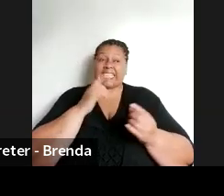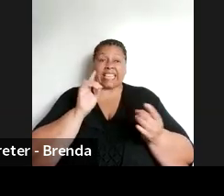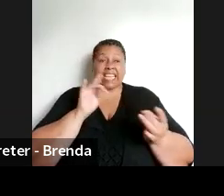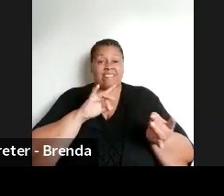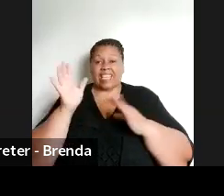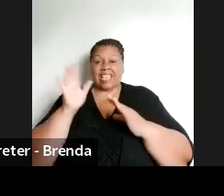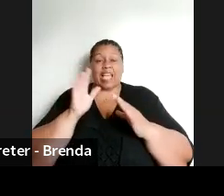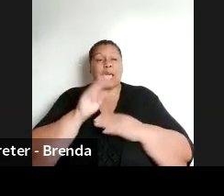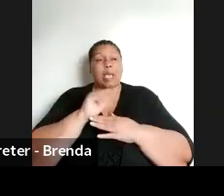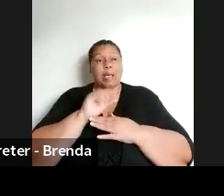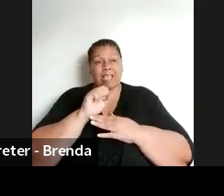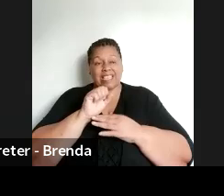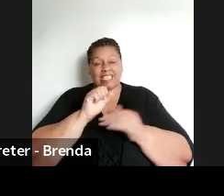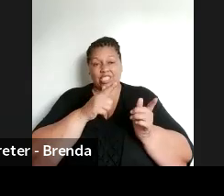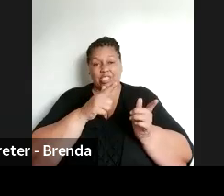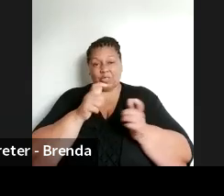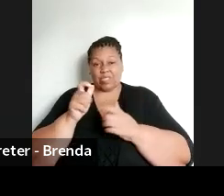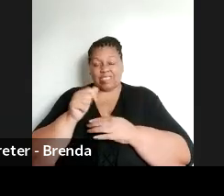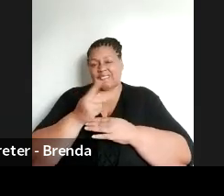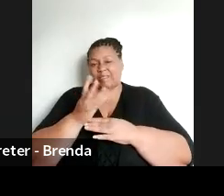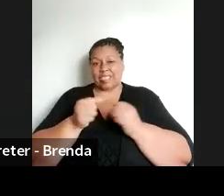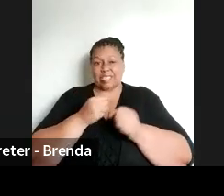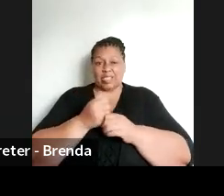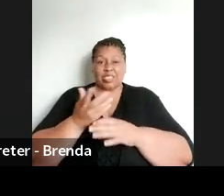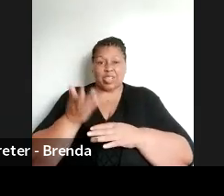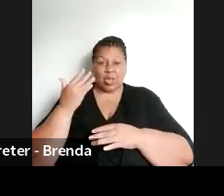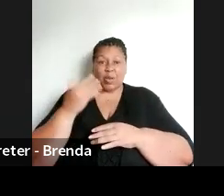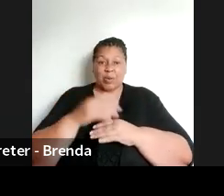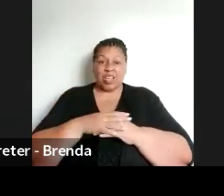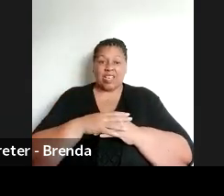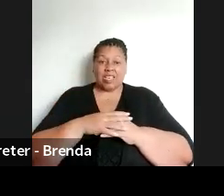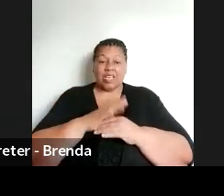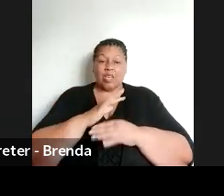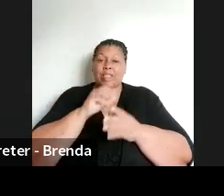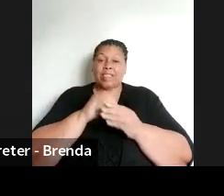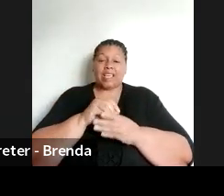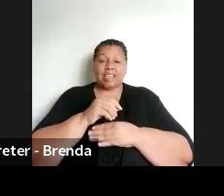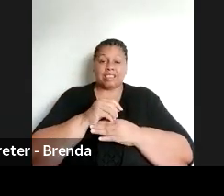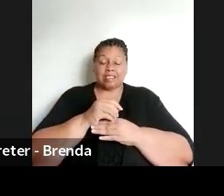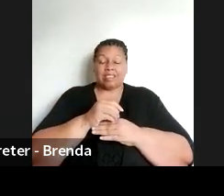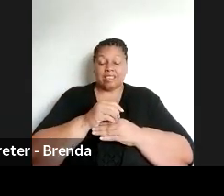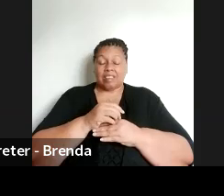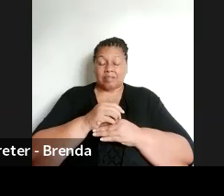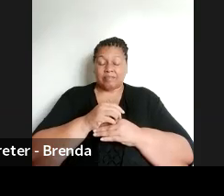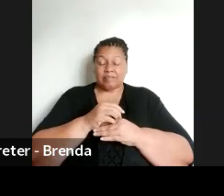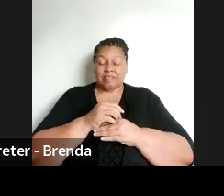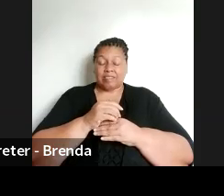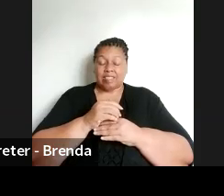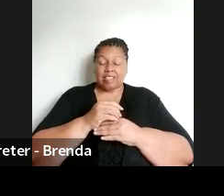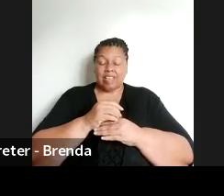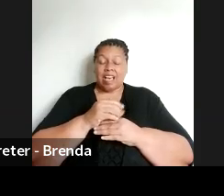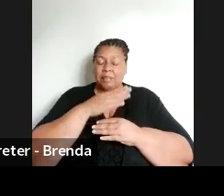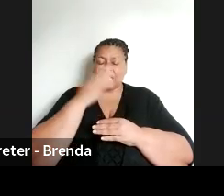several years ago within a Black church that a white person went